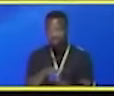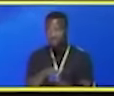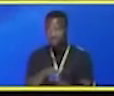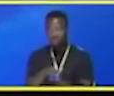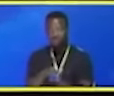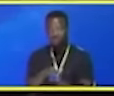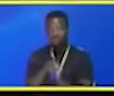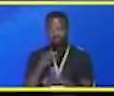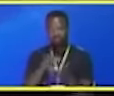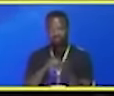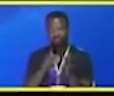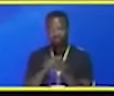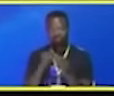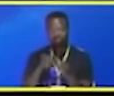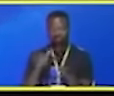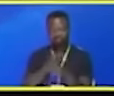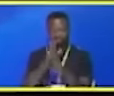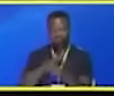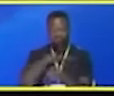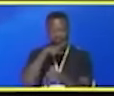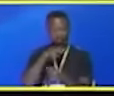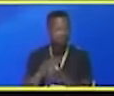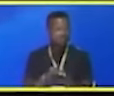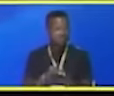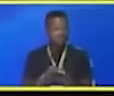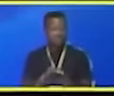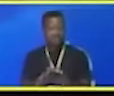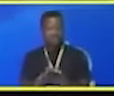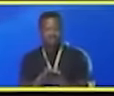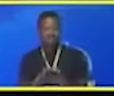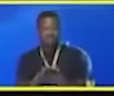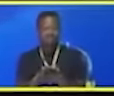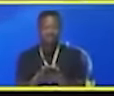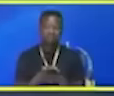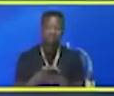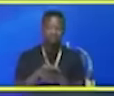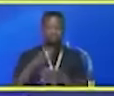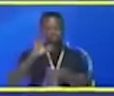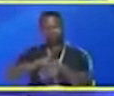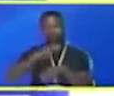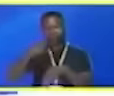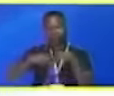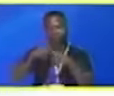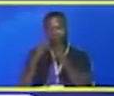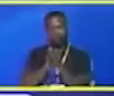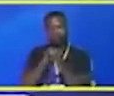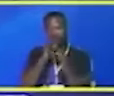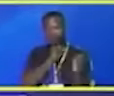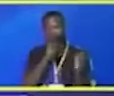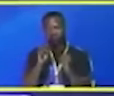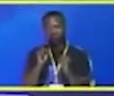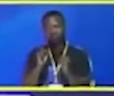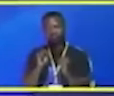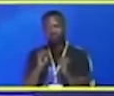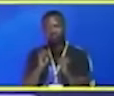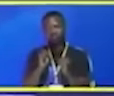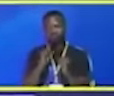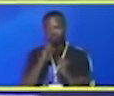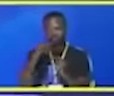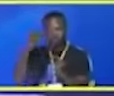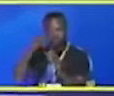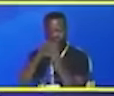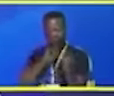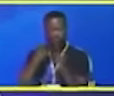I will still be fulfilled. The problem with the church is not power, even though we are looking for